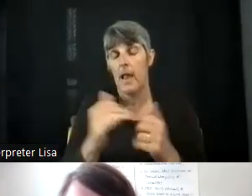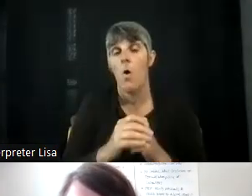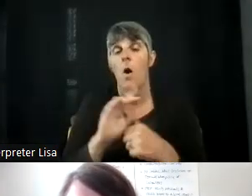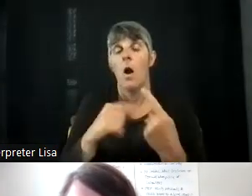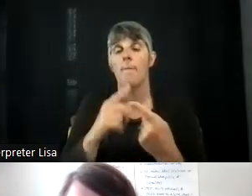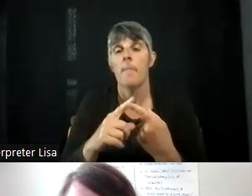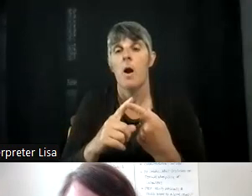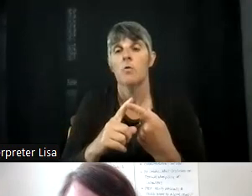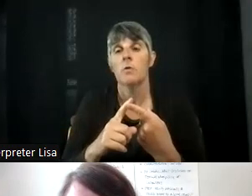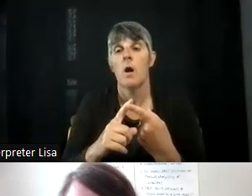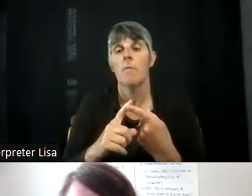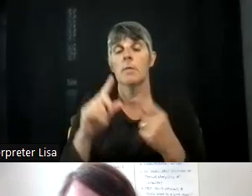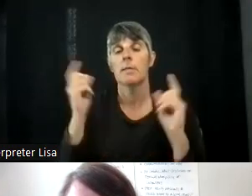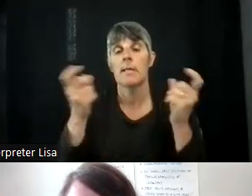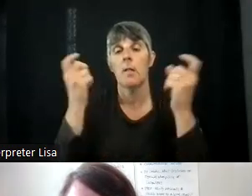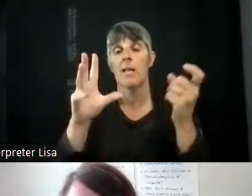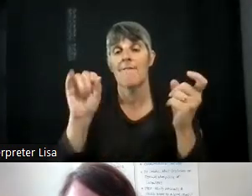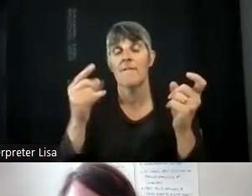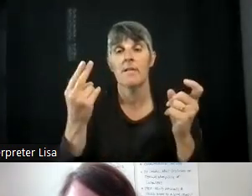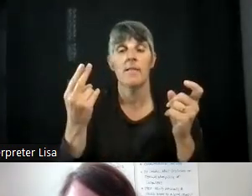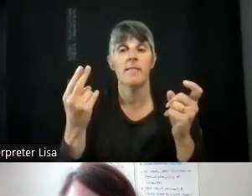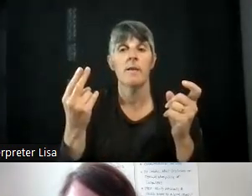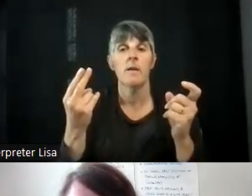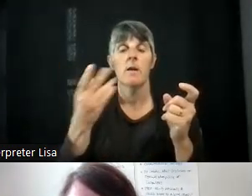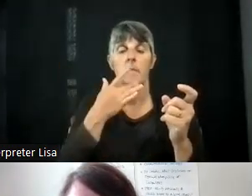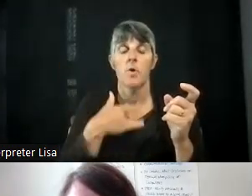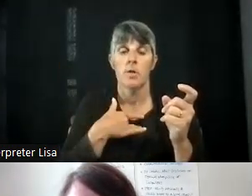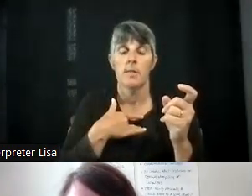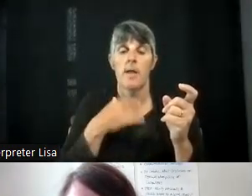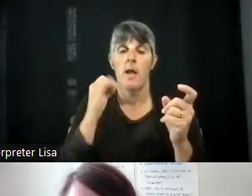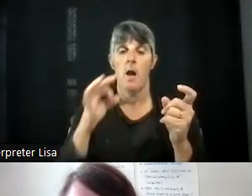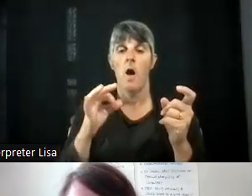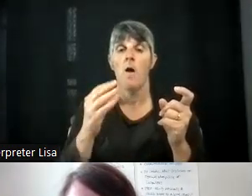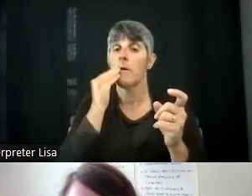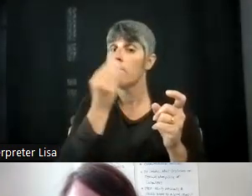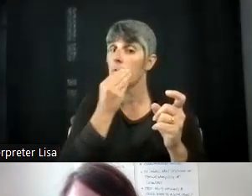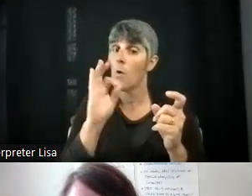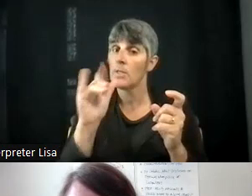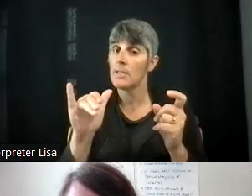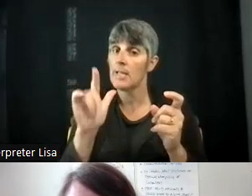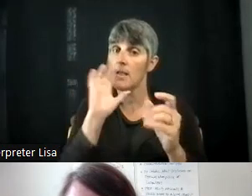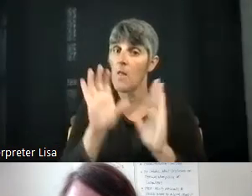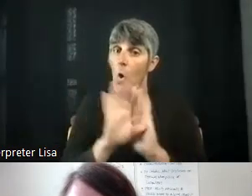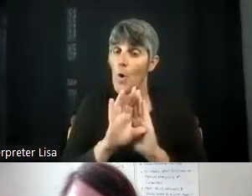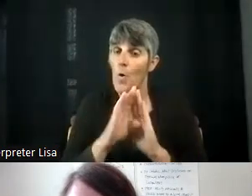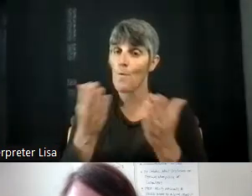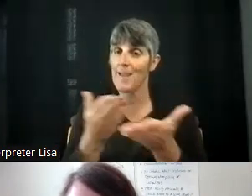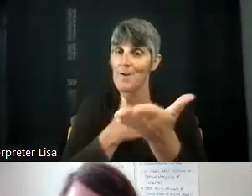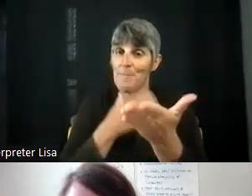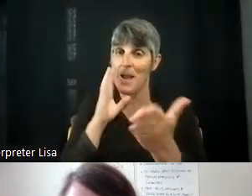about celebrating the 50th birthday of the Flower City logo. Right here in my